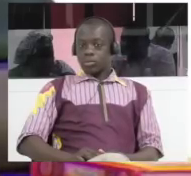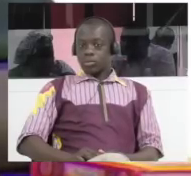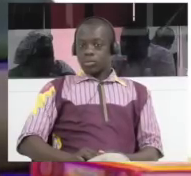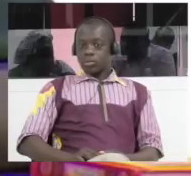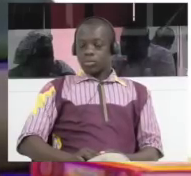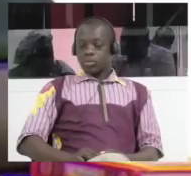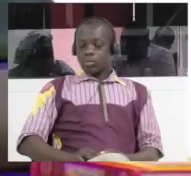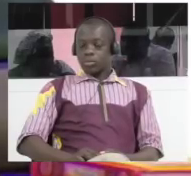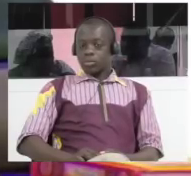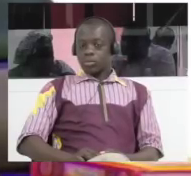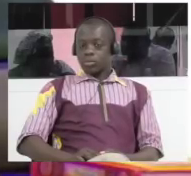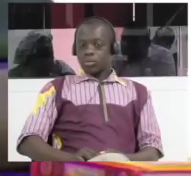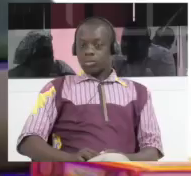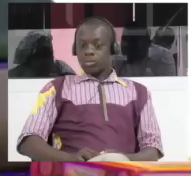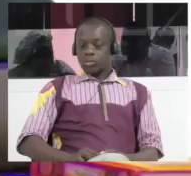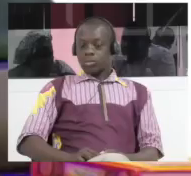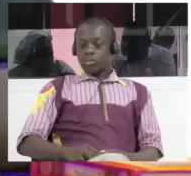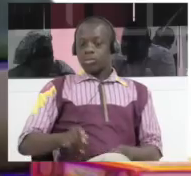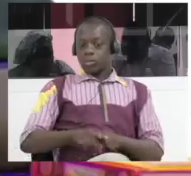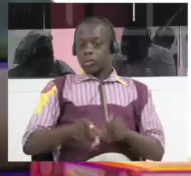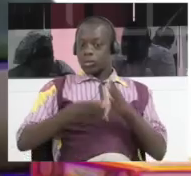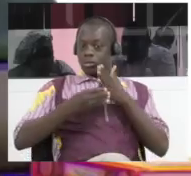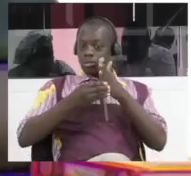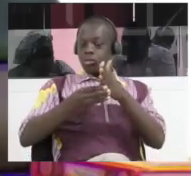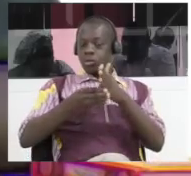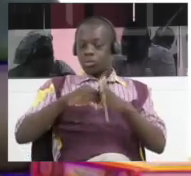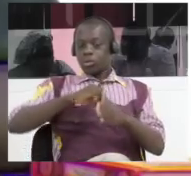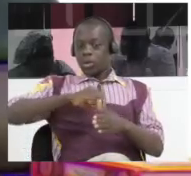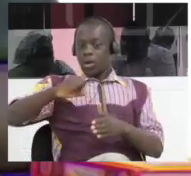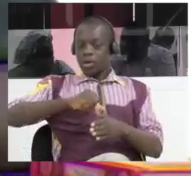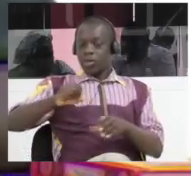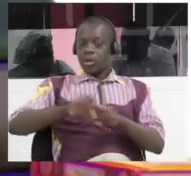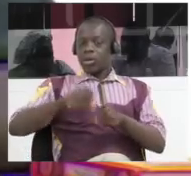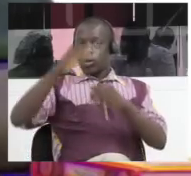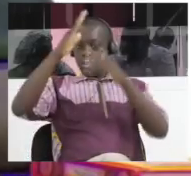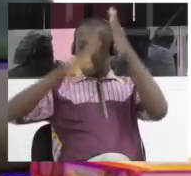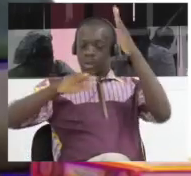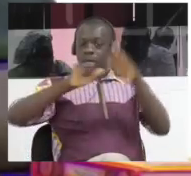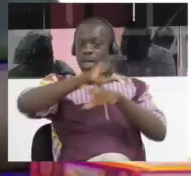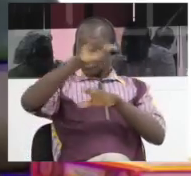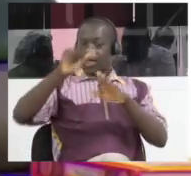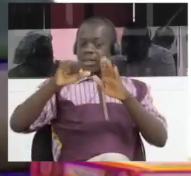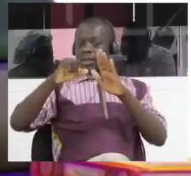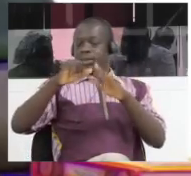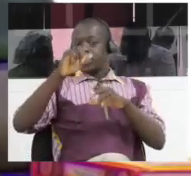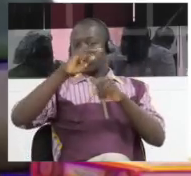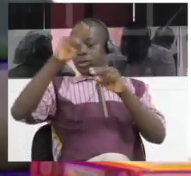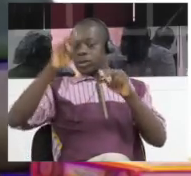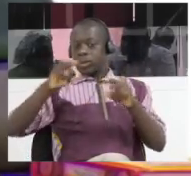command of both the active soldiers and the state